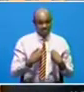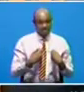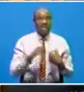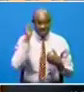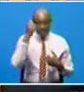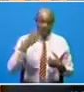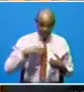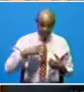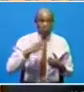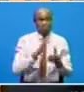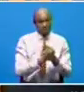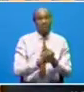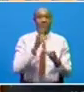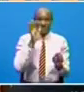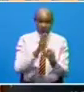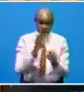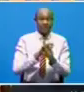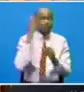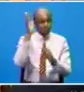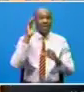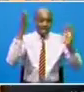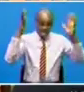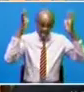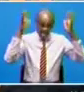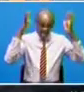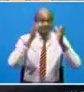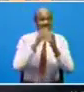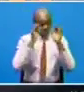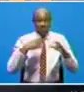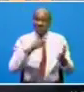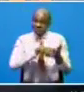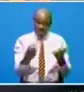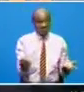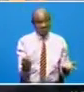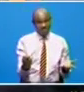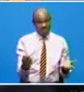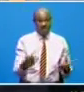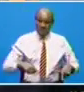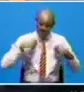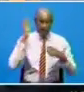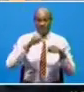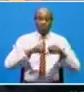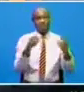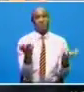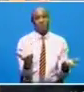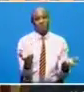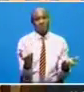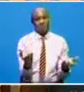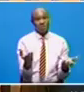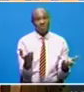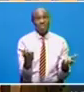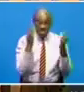Kenyans will celebrate, I think majority will celebrate. If he's not, the life will also continue. Mm-hmm. But if